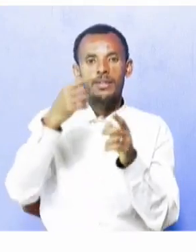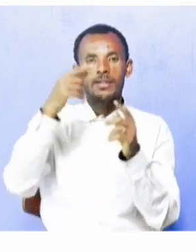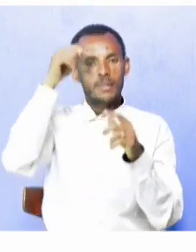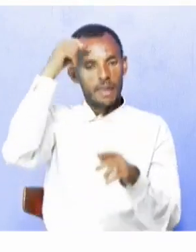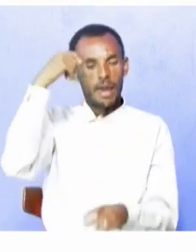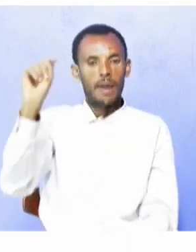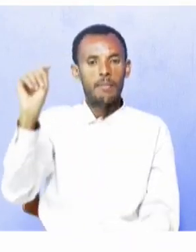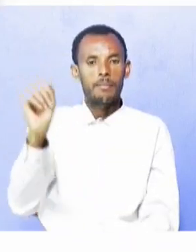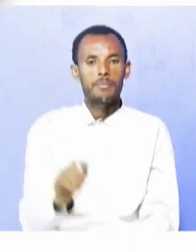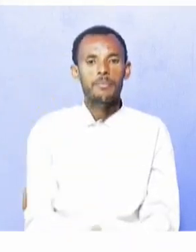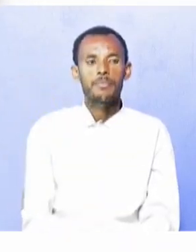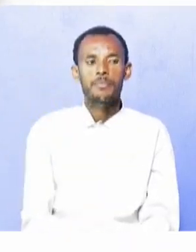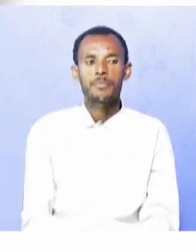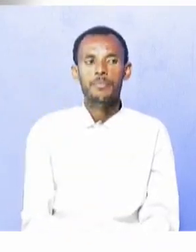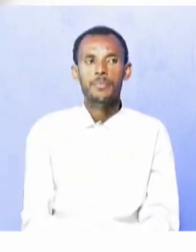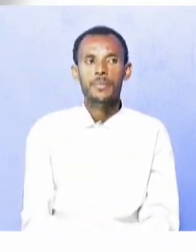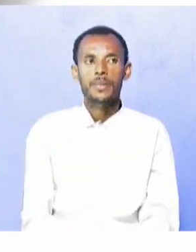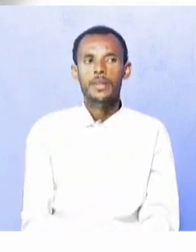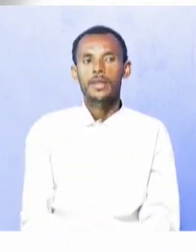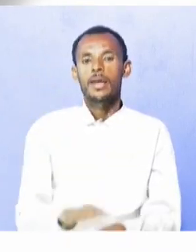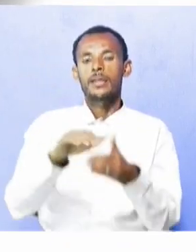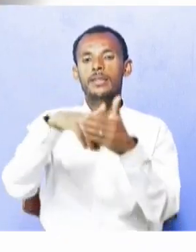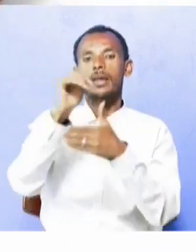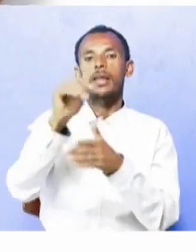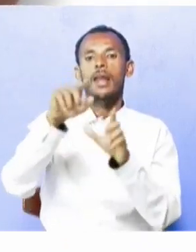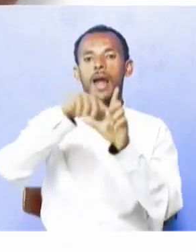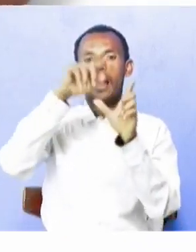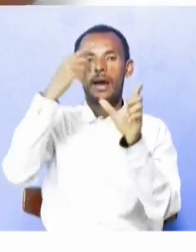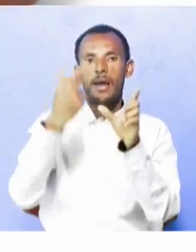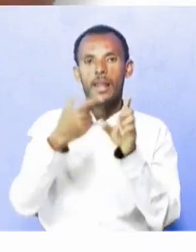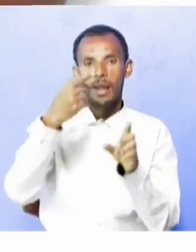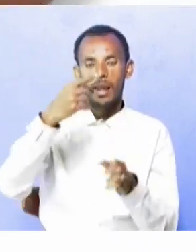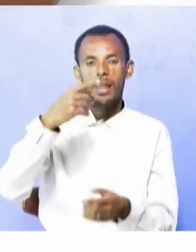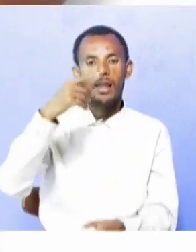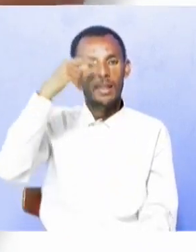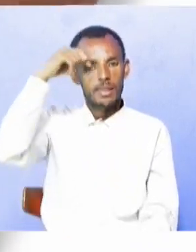Exterior angle theorem.